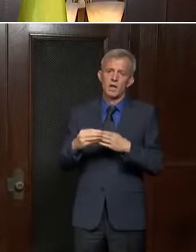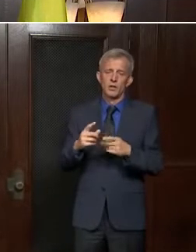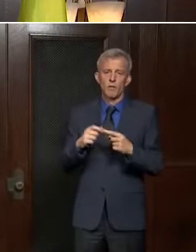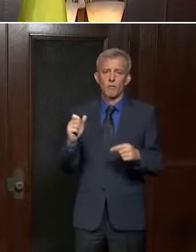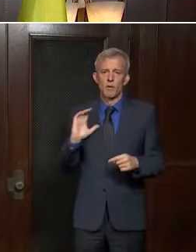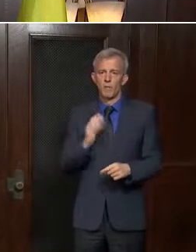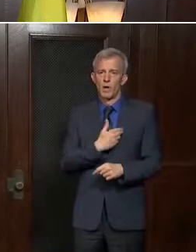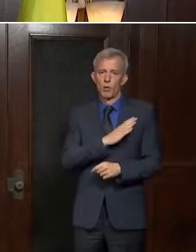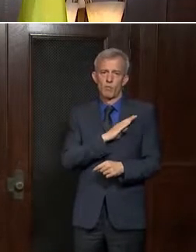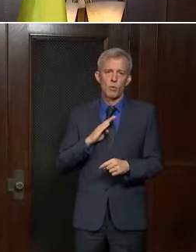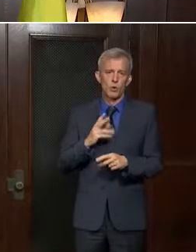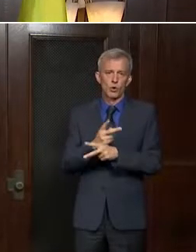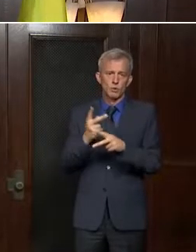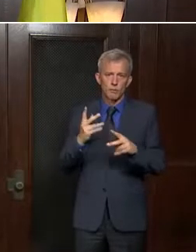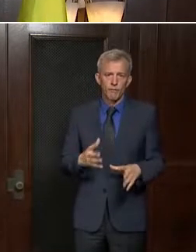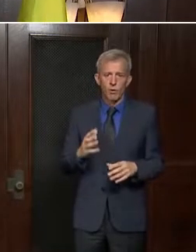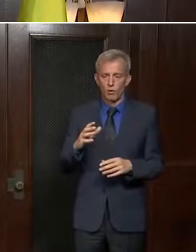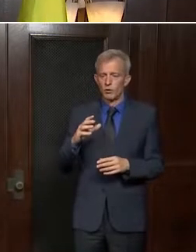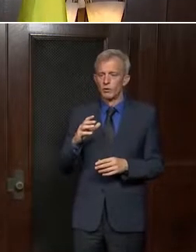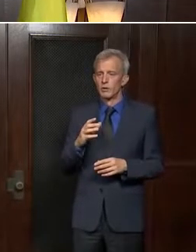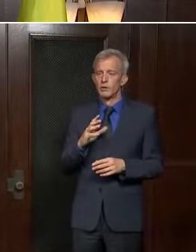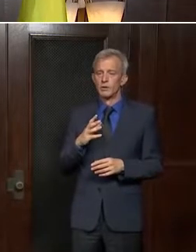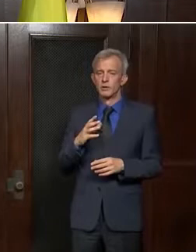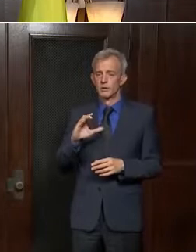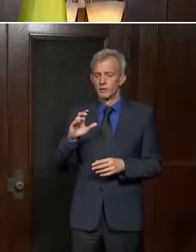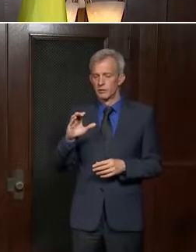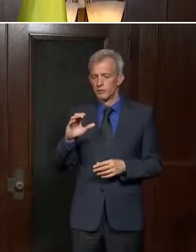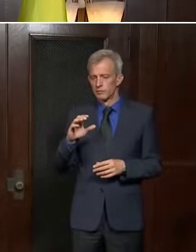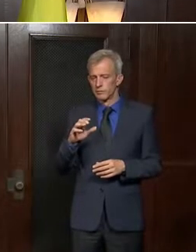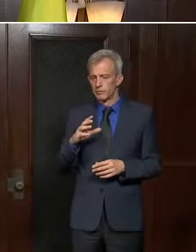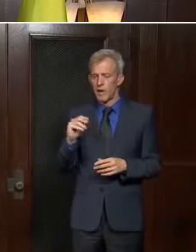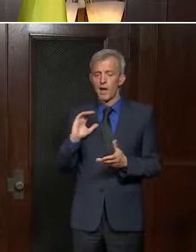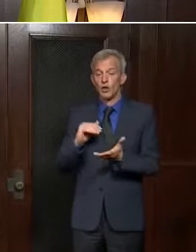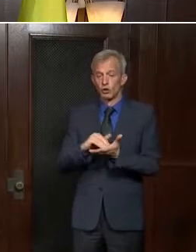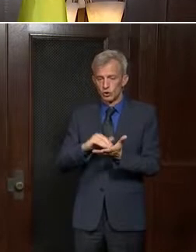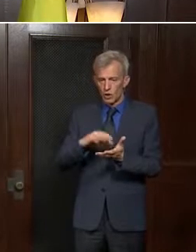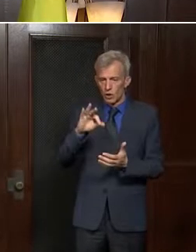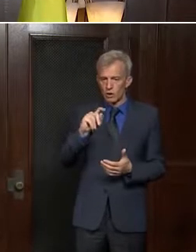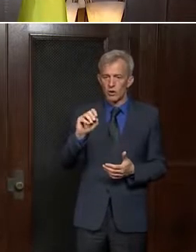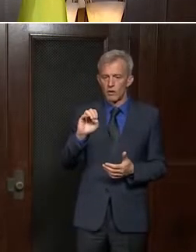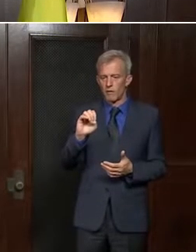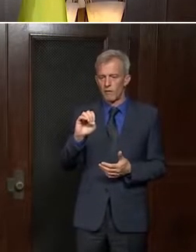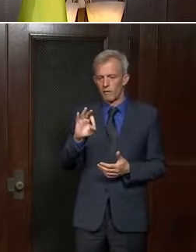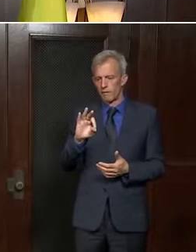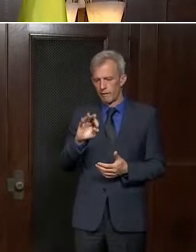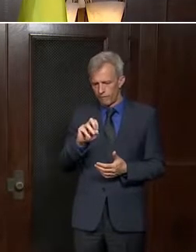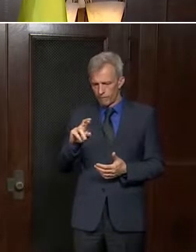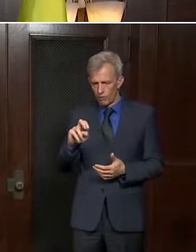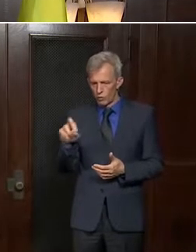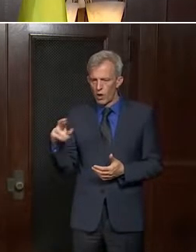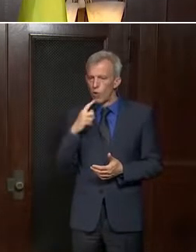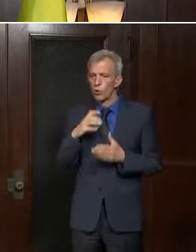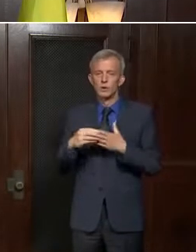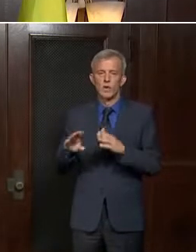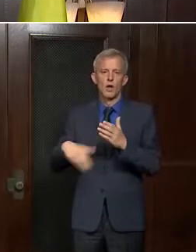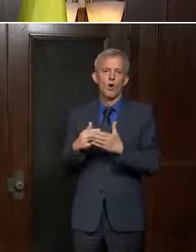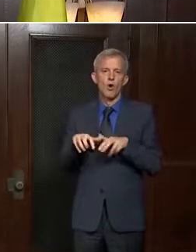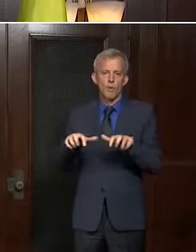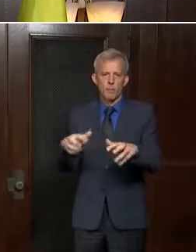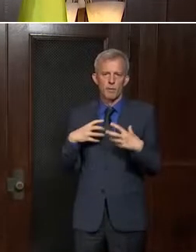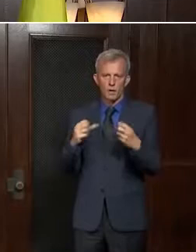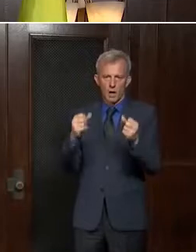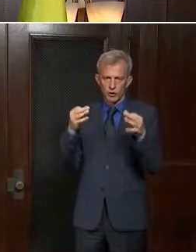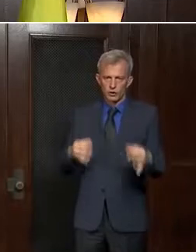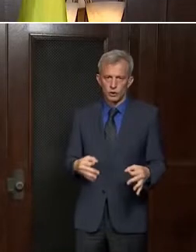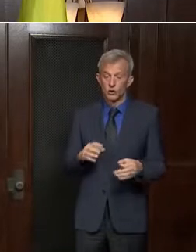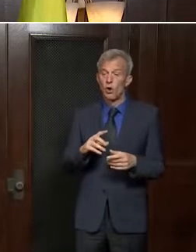Board of Supervisors, its chair, Catherine Barger, and our own Dr. Ferrer, who has led all the public health decisions. As we look to the past